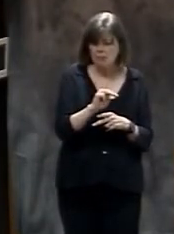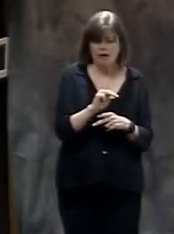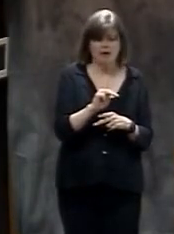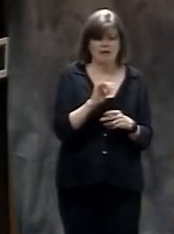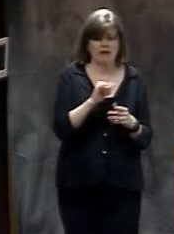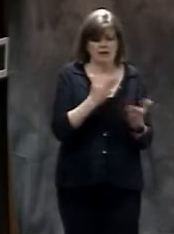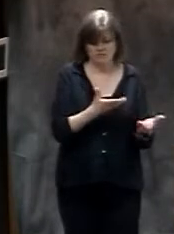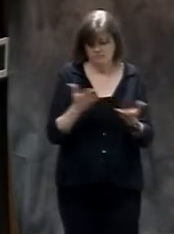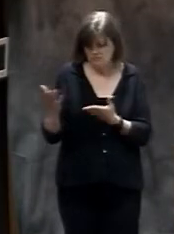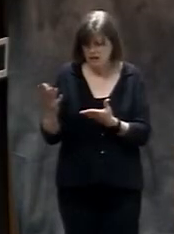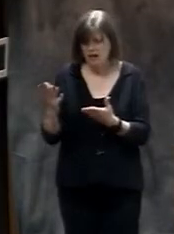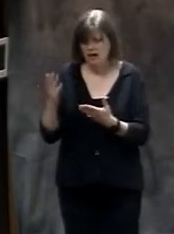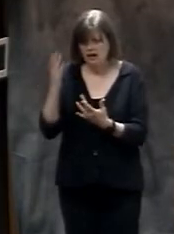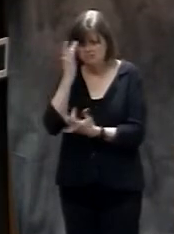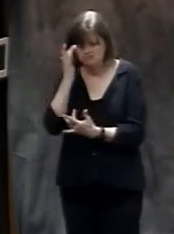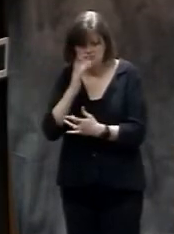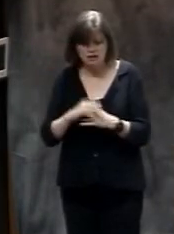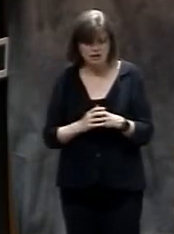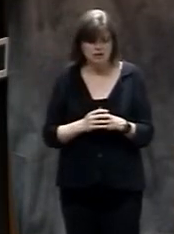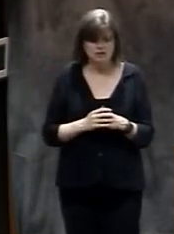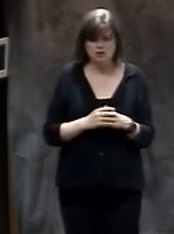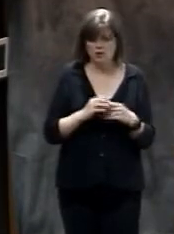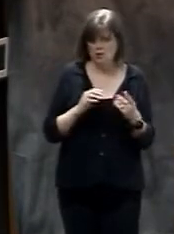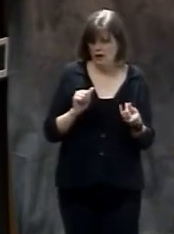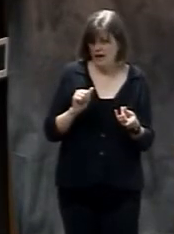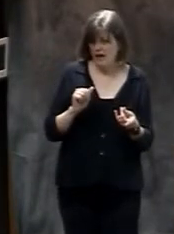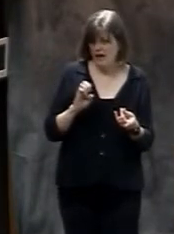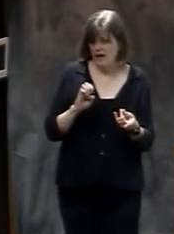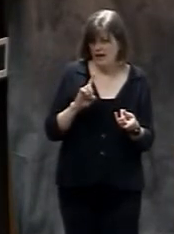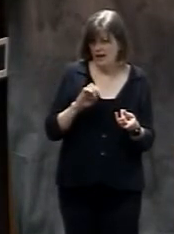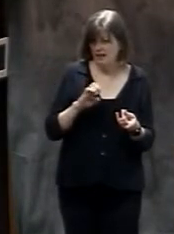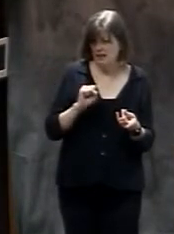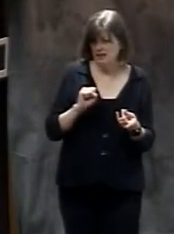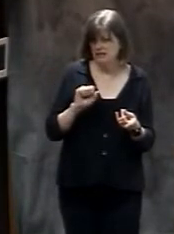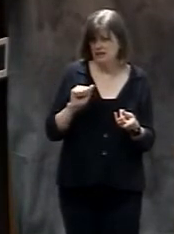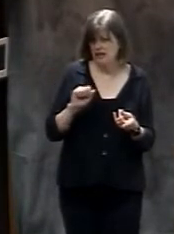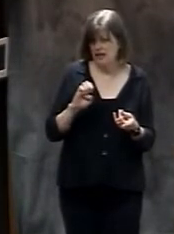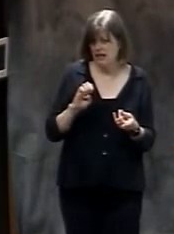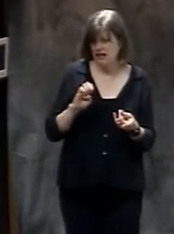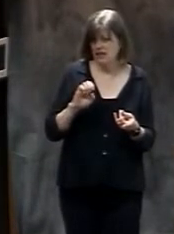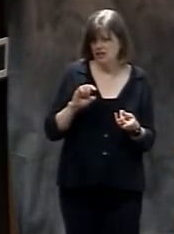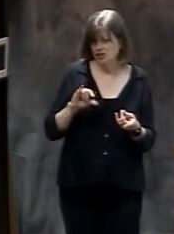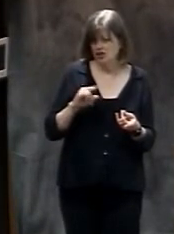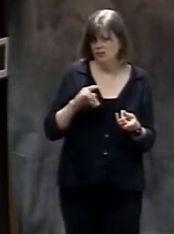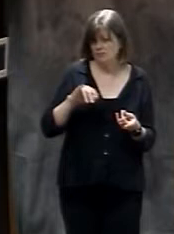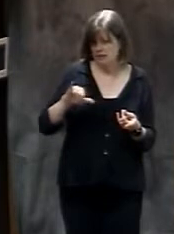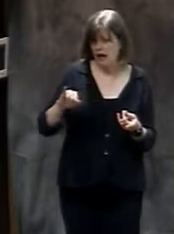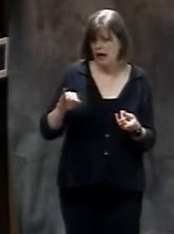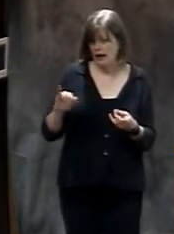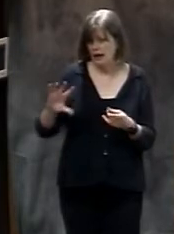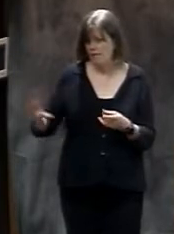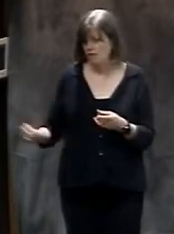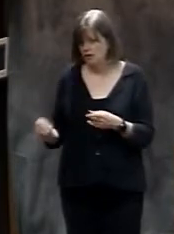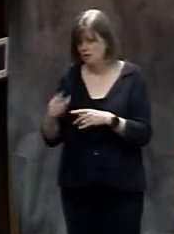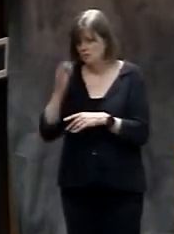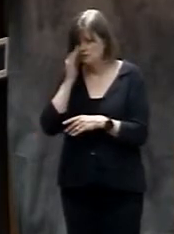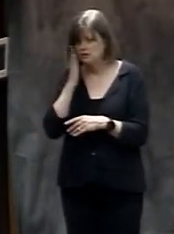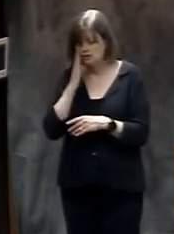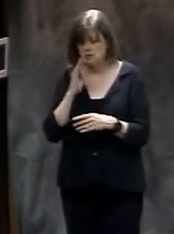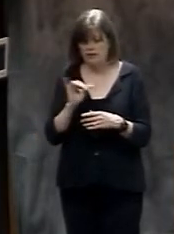mosquito Aedes aegypti that Mary talked about earlier. Temperature, for example, affects the rate of development,